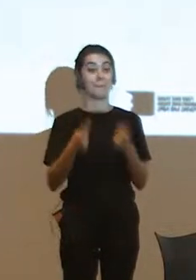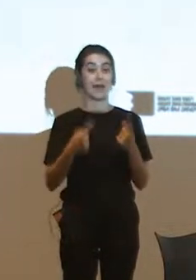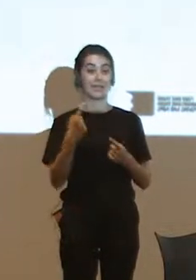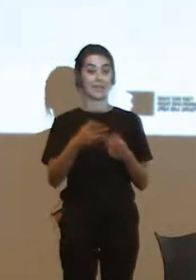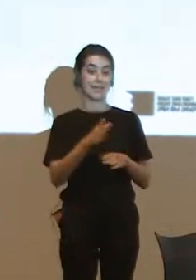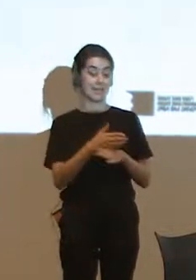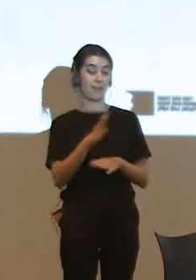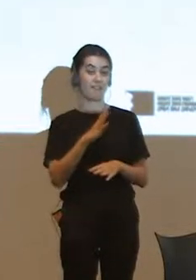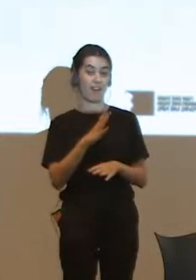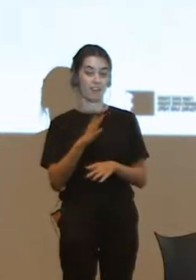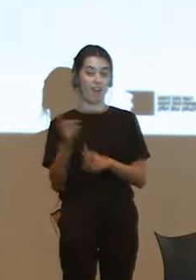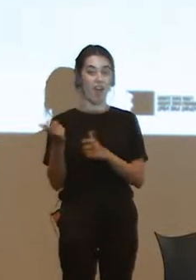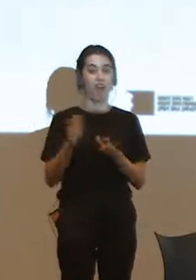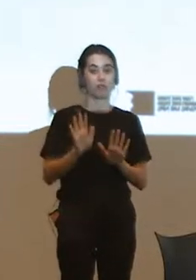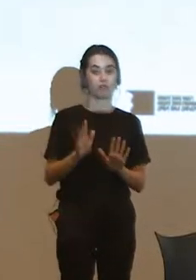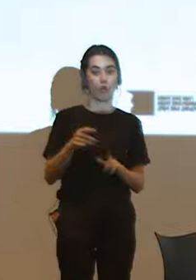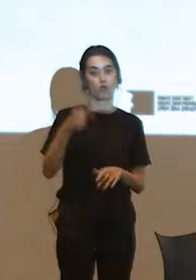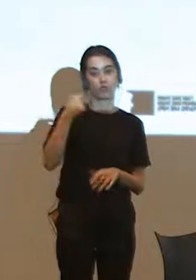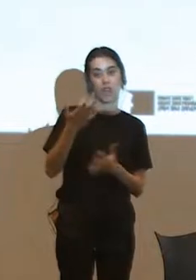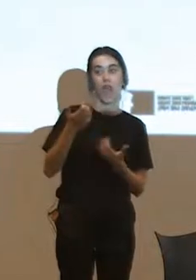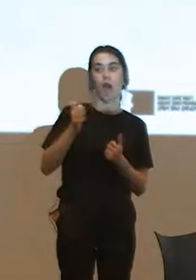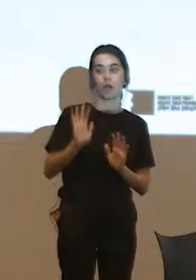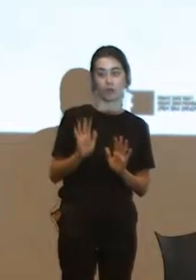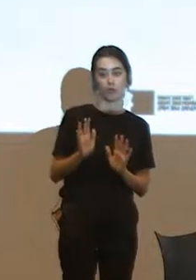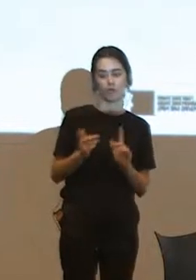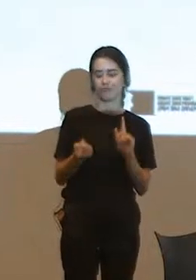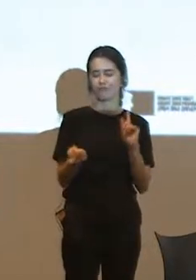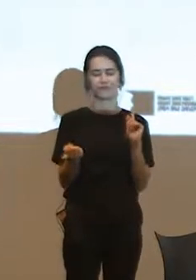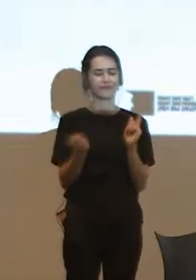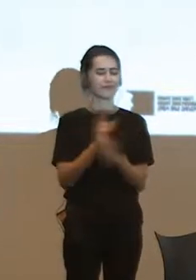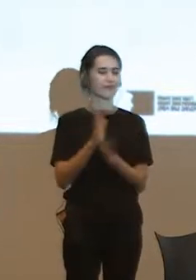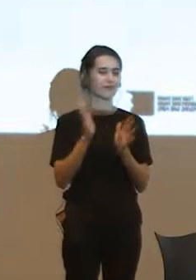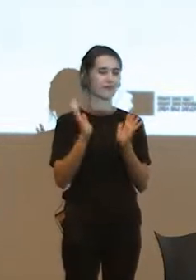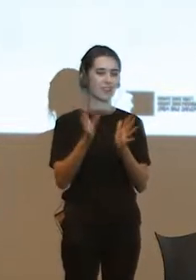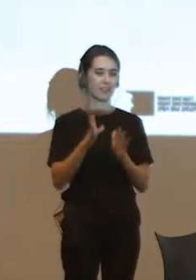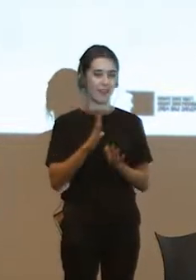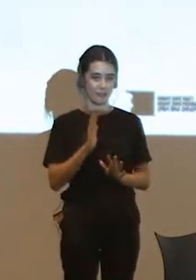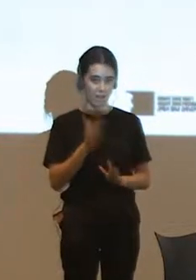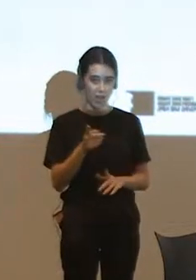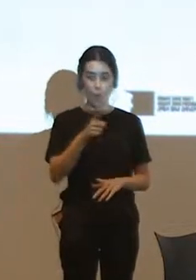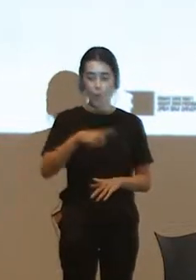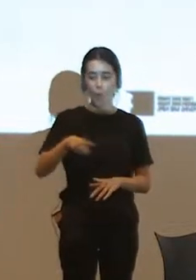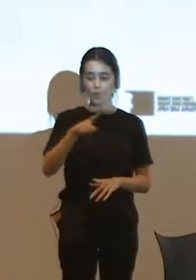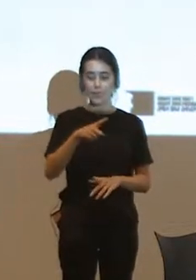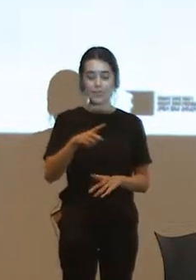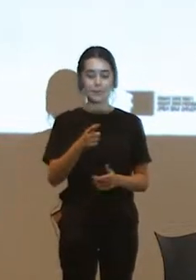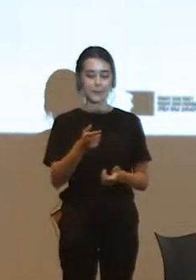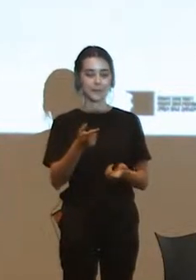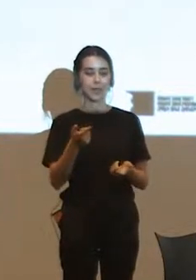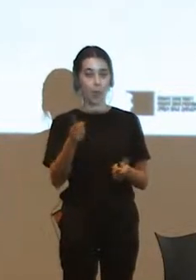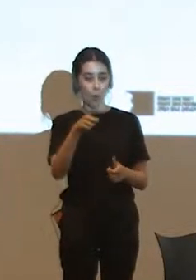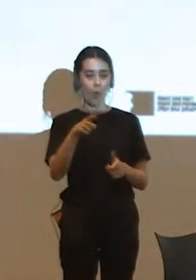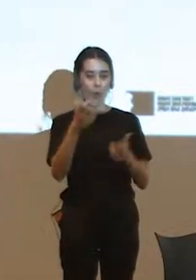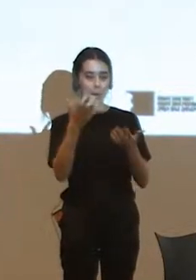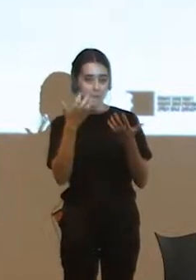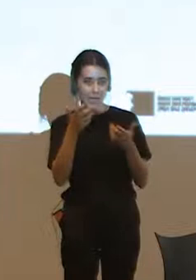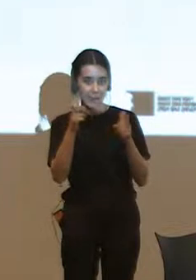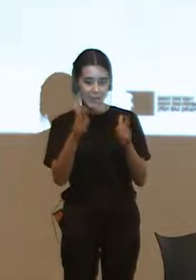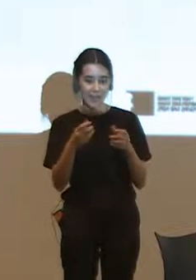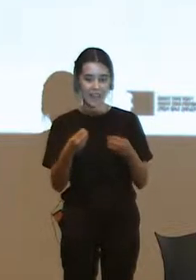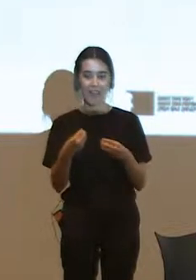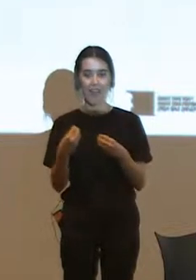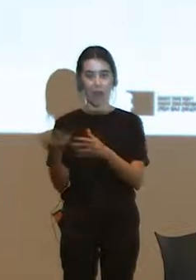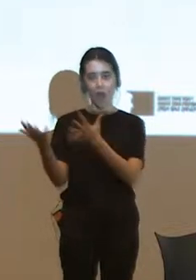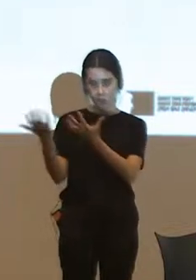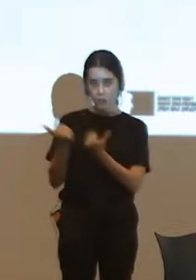procedure they would stop giving them food these people refugees were mothers fathers